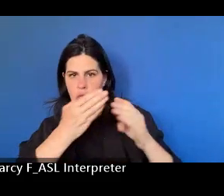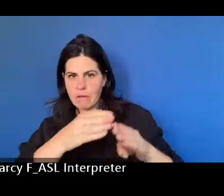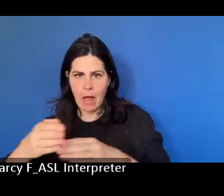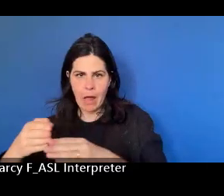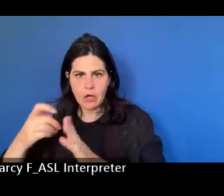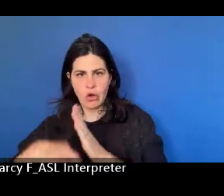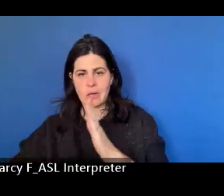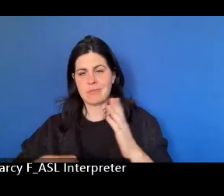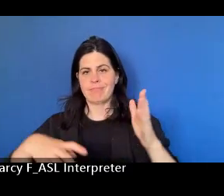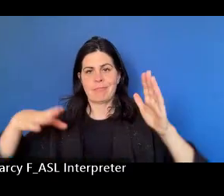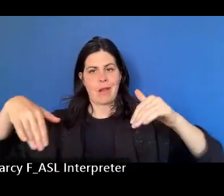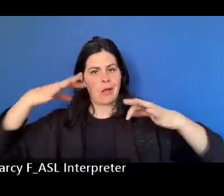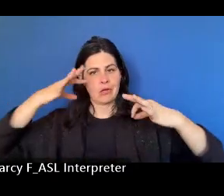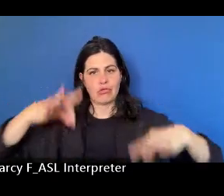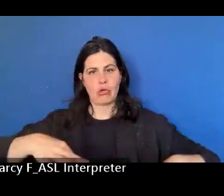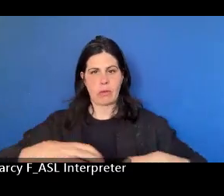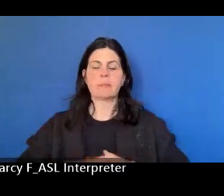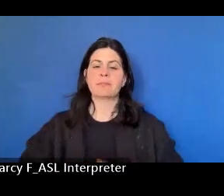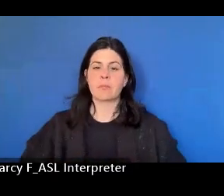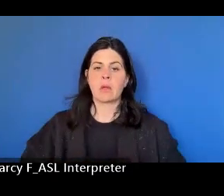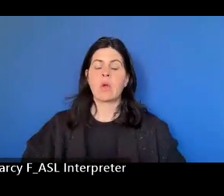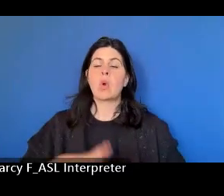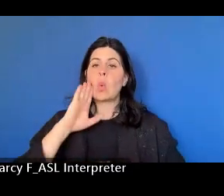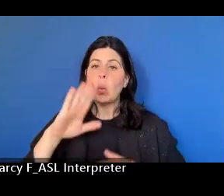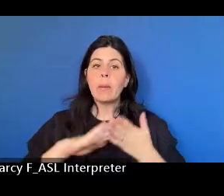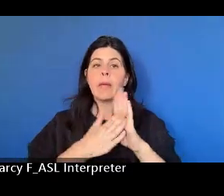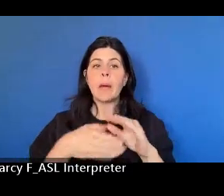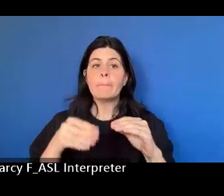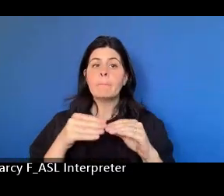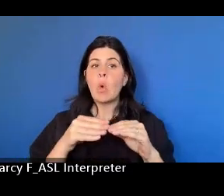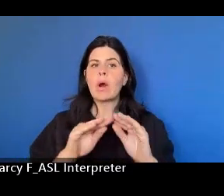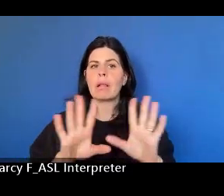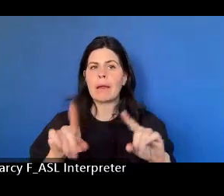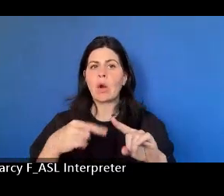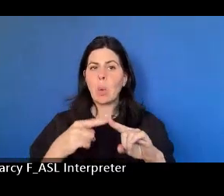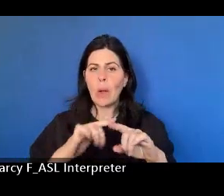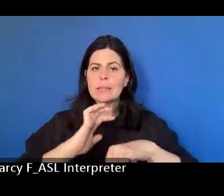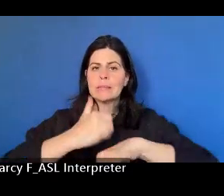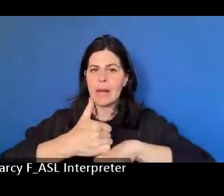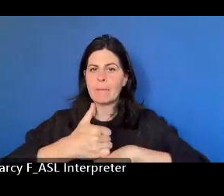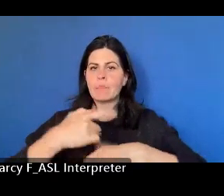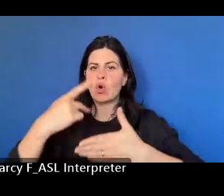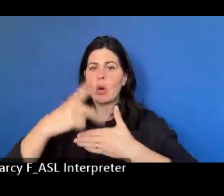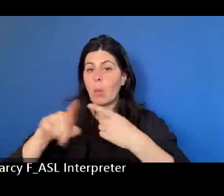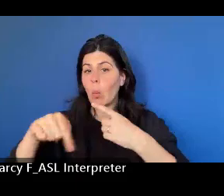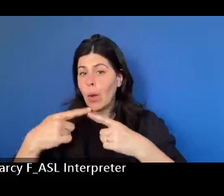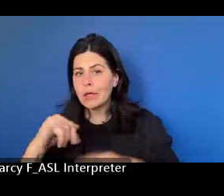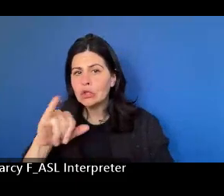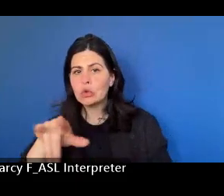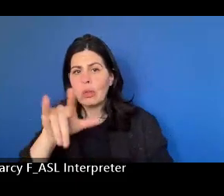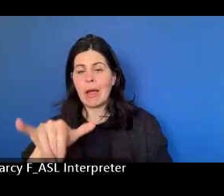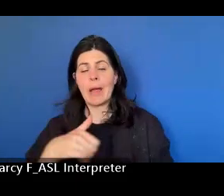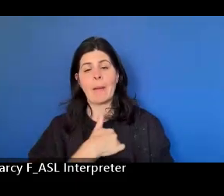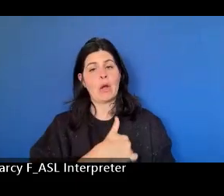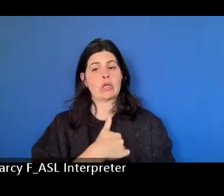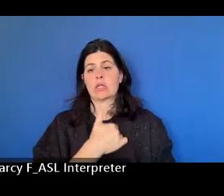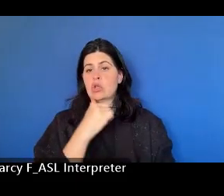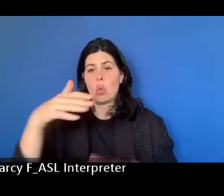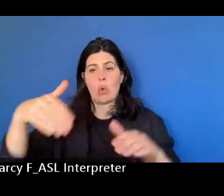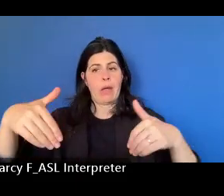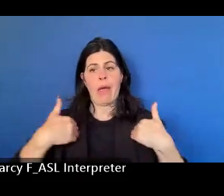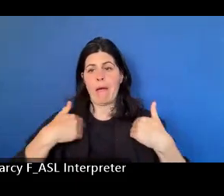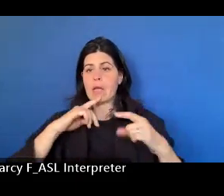yet to be determined. That will become more clear when the program is established in July. So I apologize we don't have answers today, but I